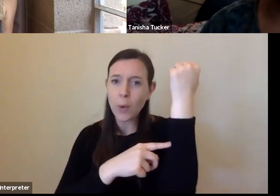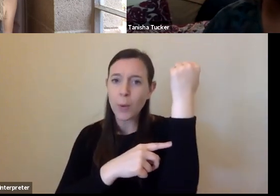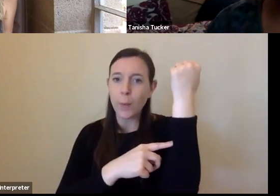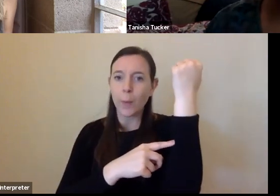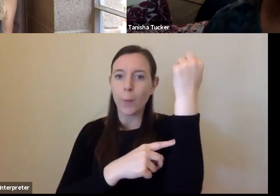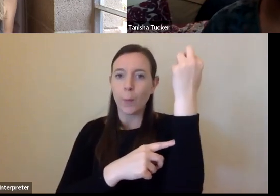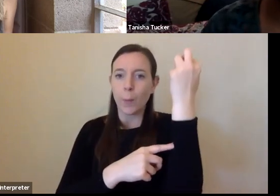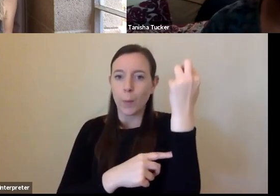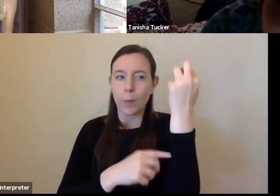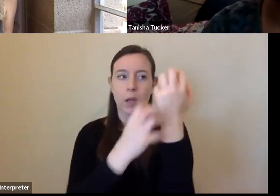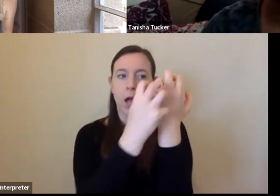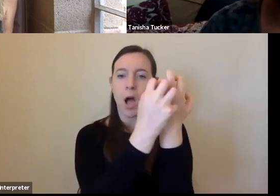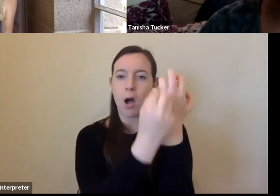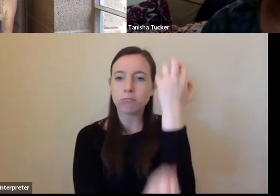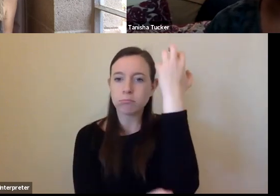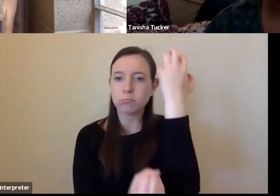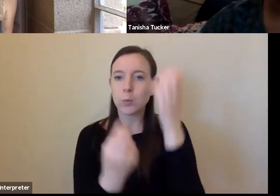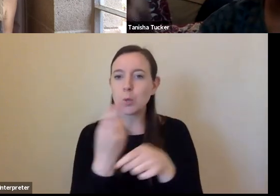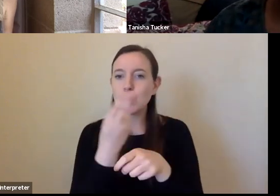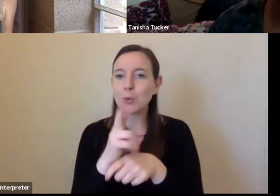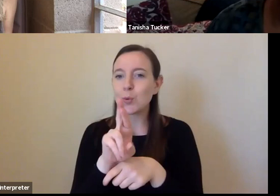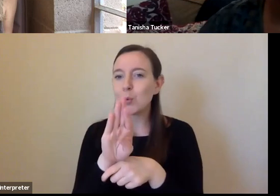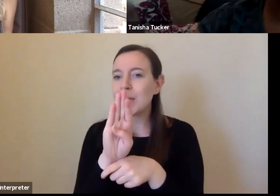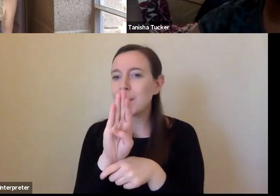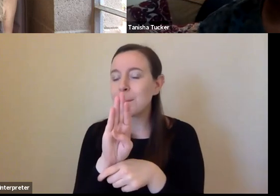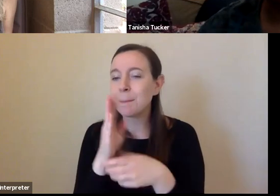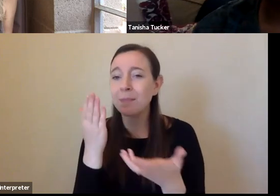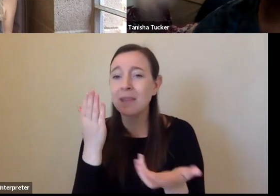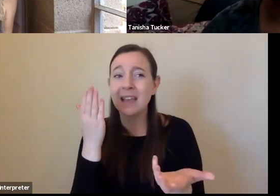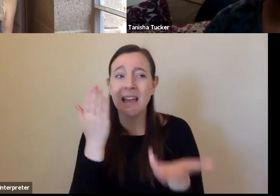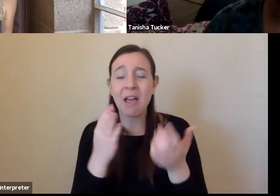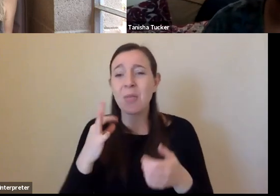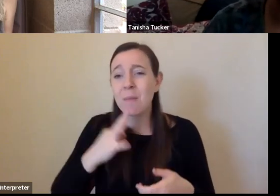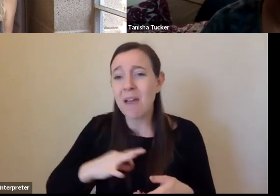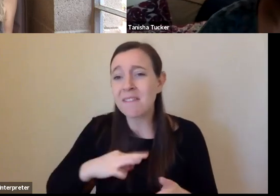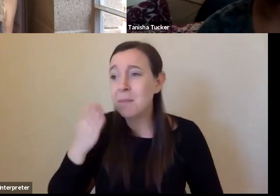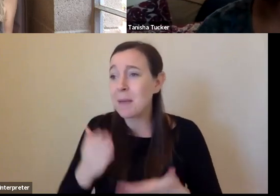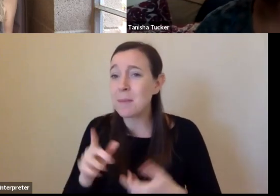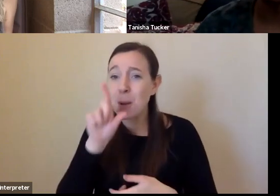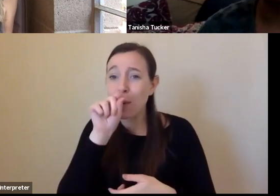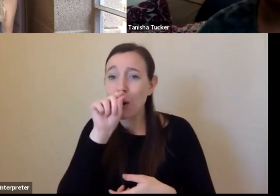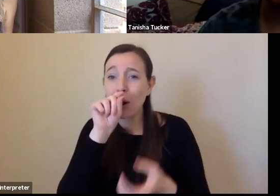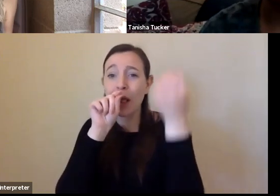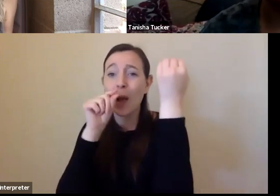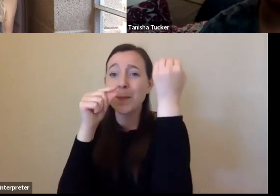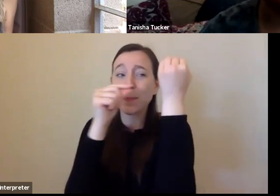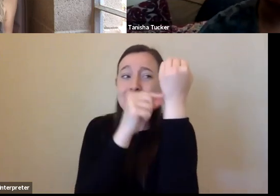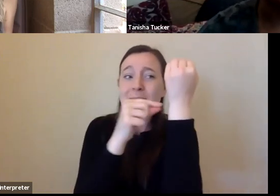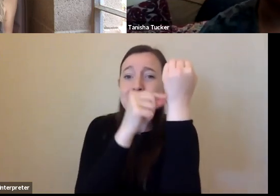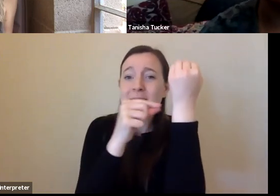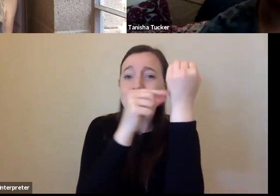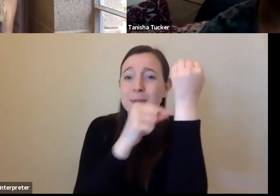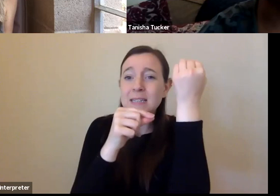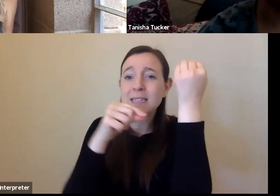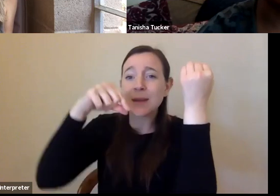its spirit will be carried on. Some bird probably picked its seeds up and took it, and it's replanting and it's growing again. So I